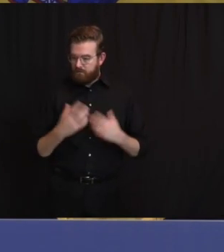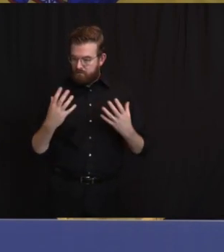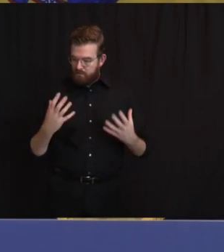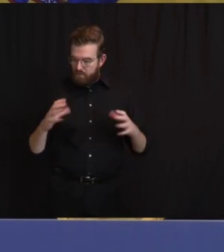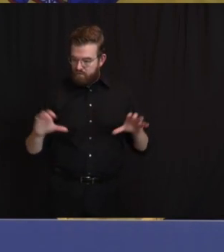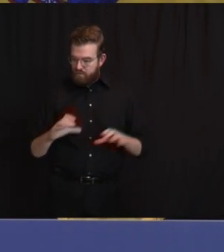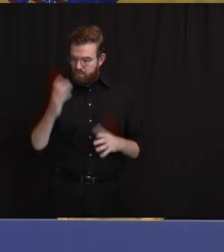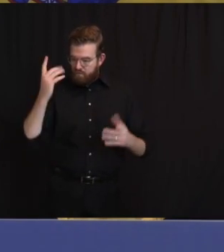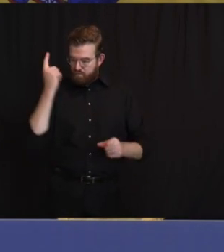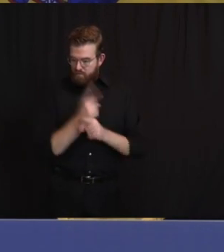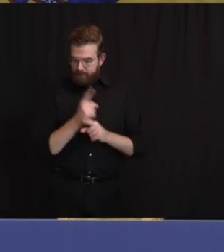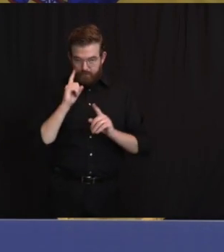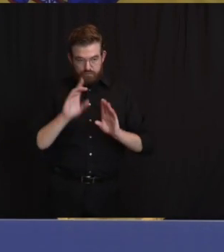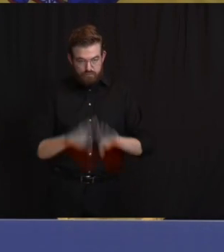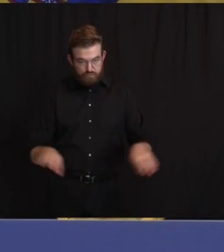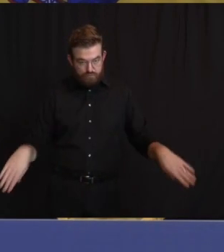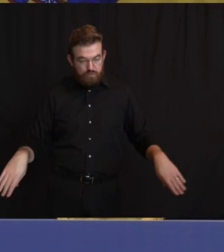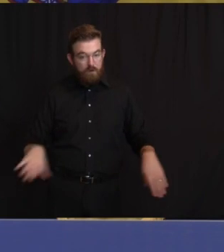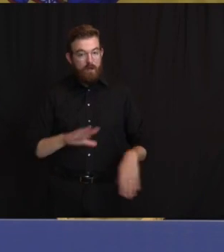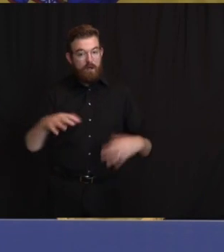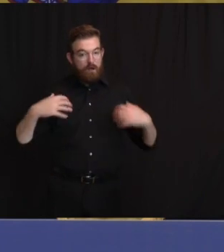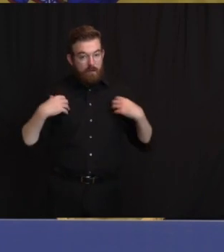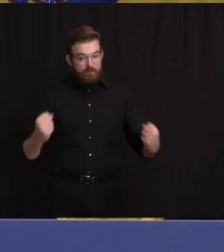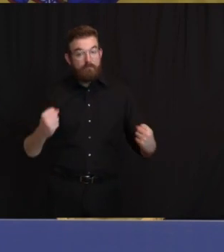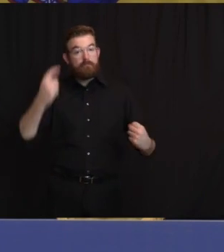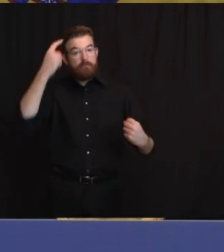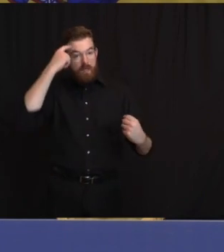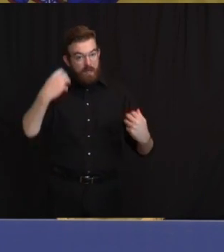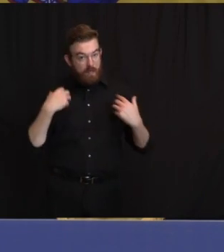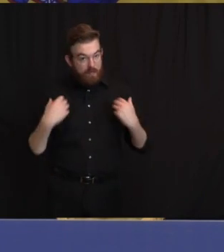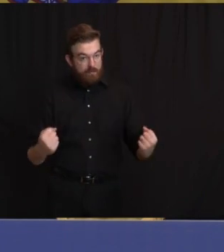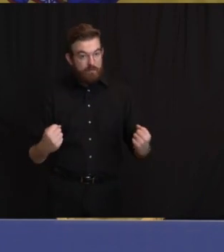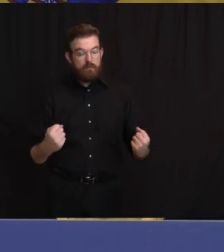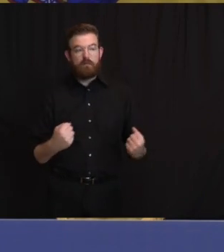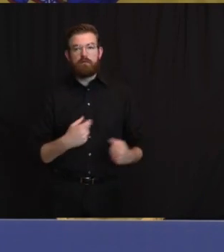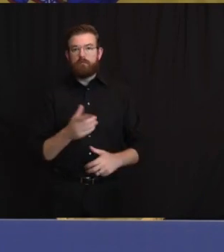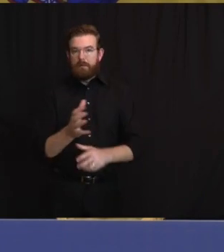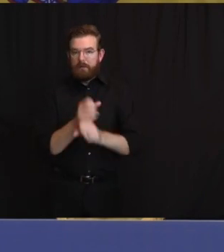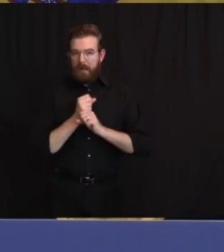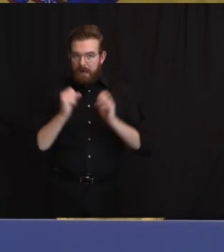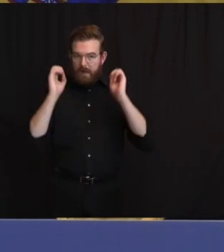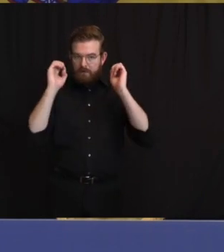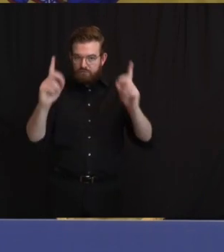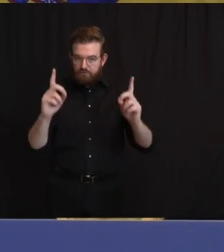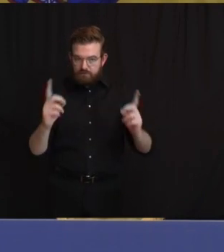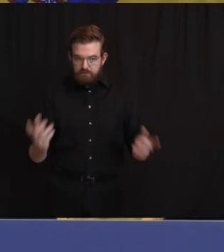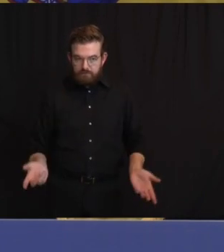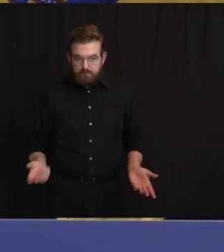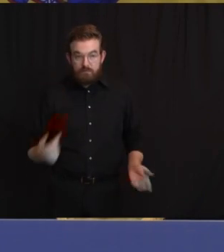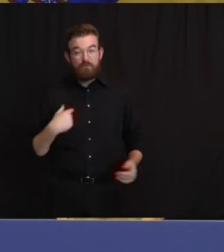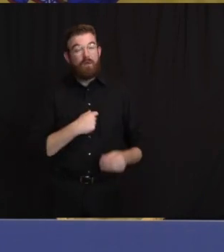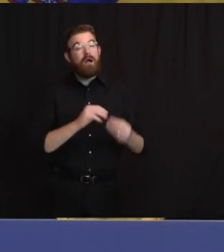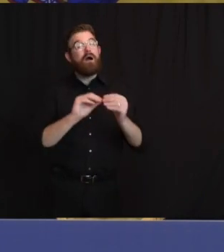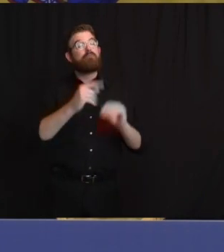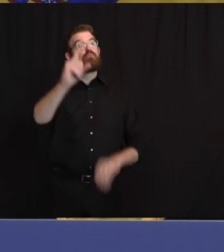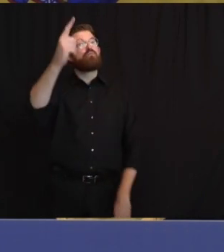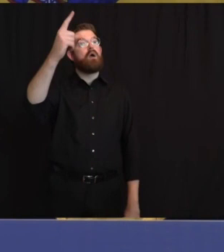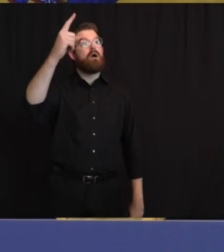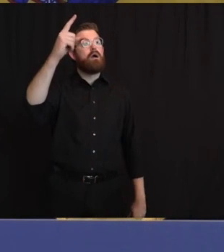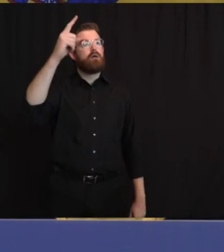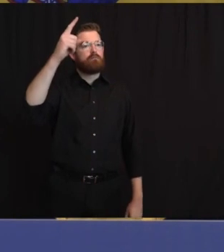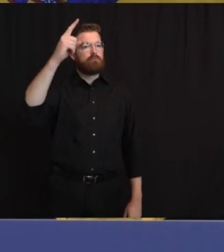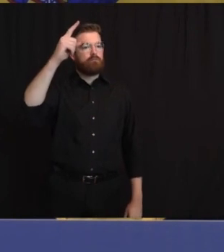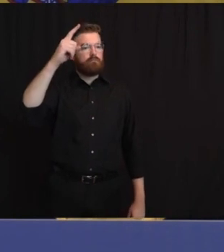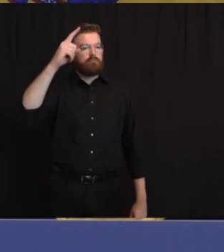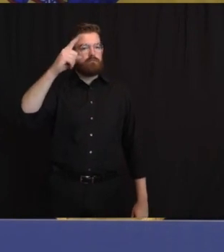their mental health strong, to make sure that they get the public education they deserve. We're #1 in the country. And by the way, a lot